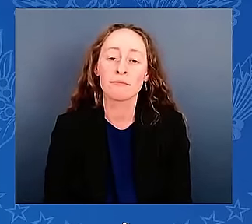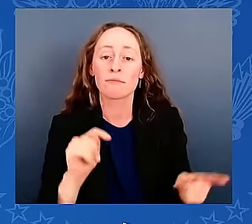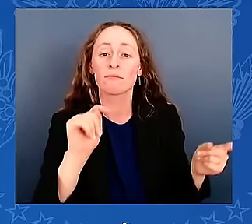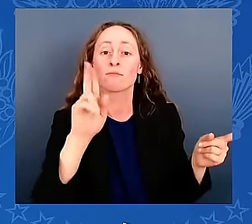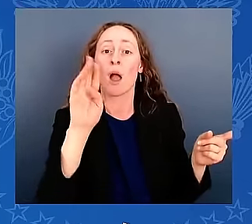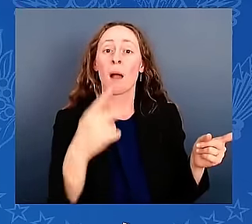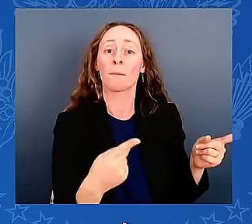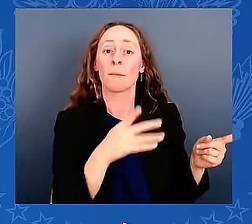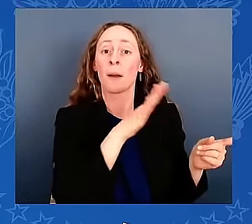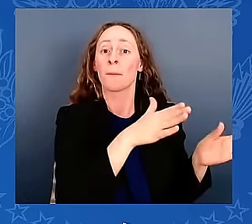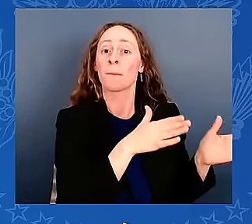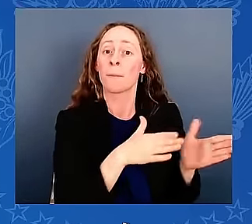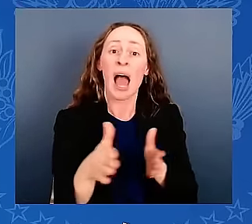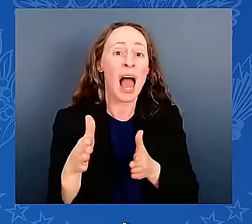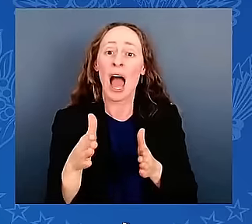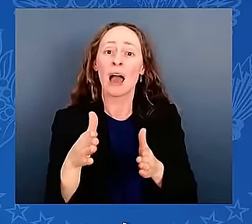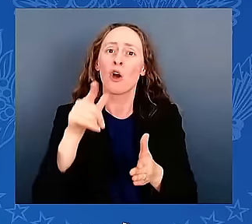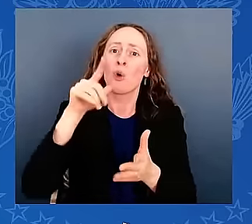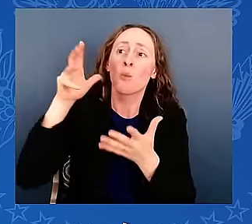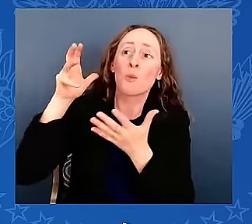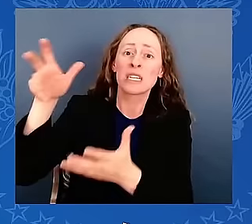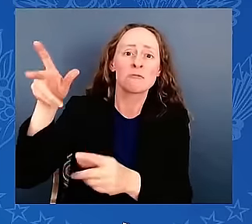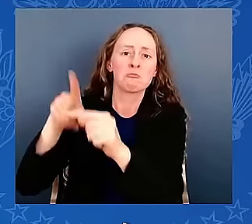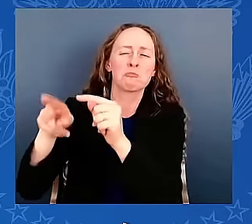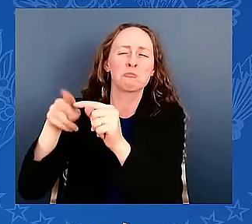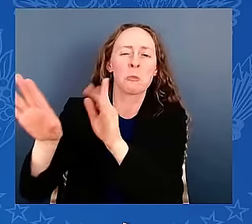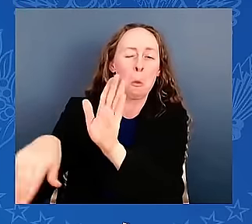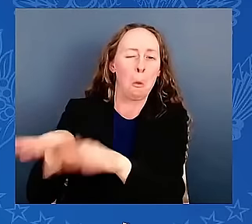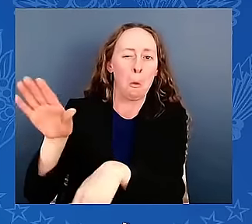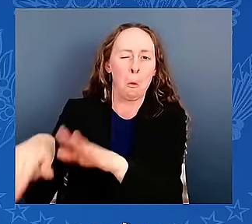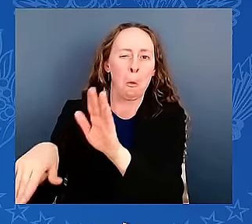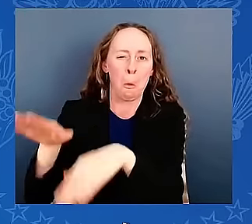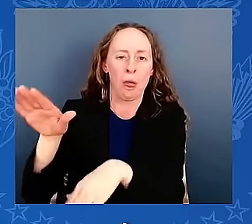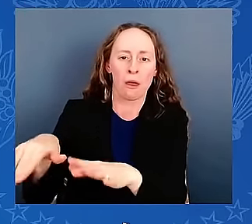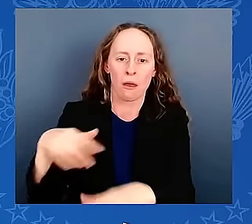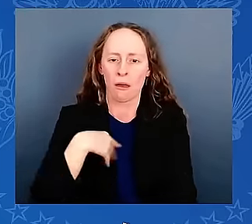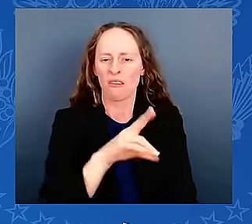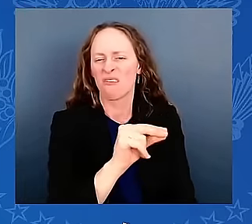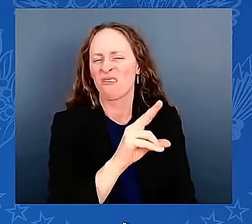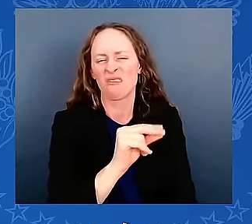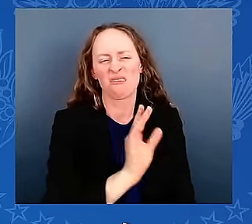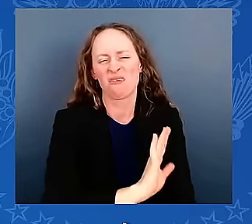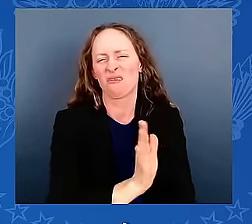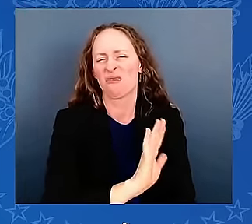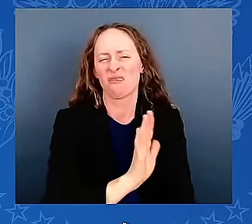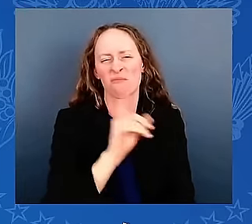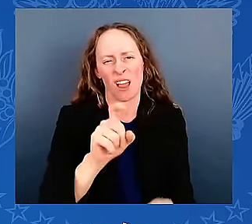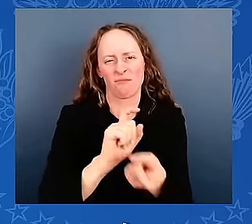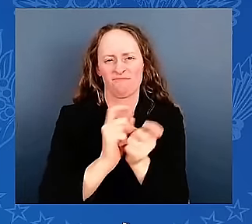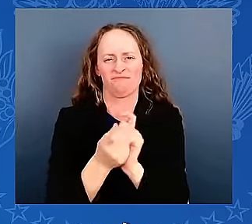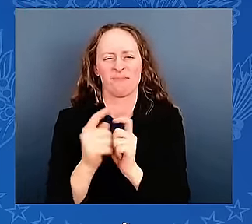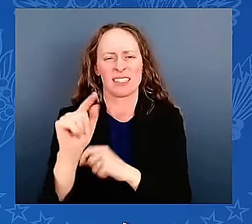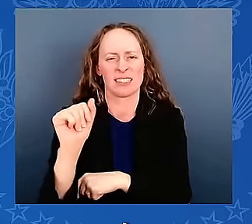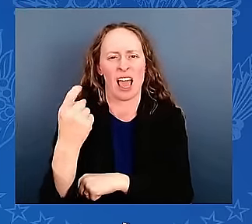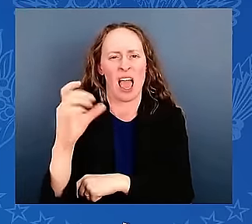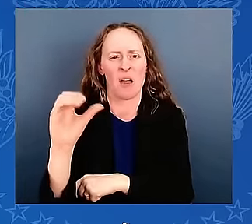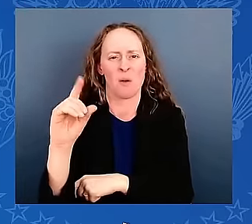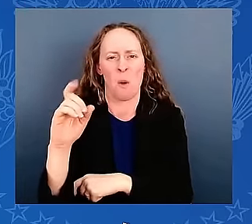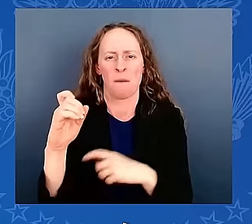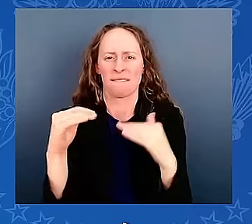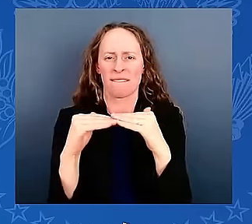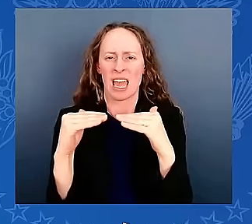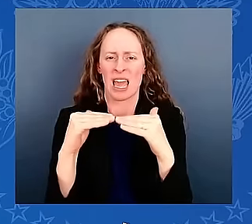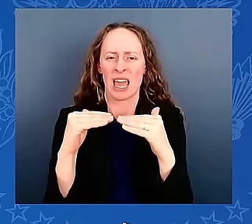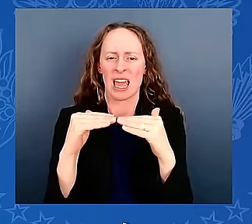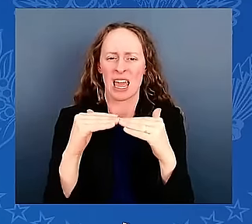corporations and make the tax code fair and ease the burden on working people. I kept my commitment that no